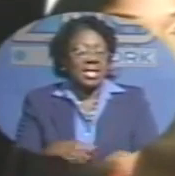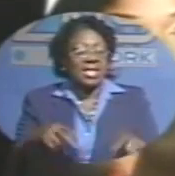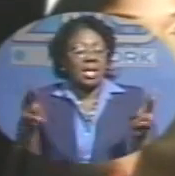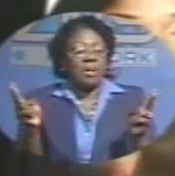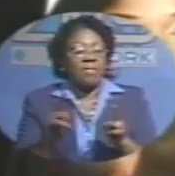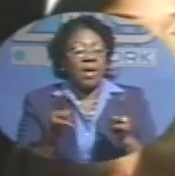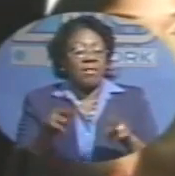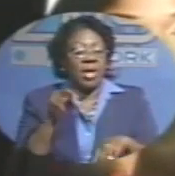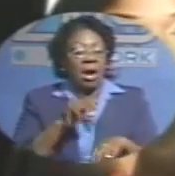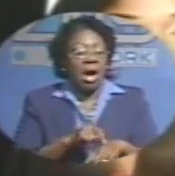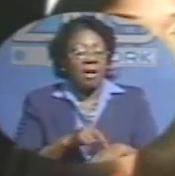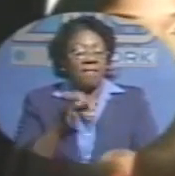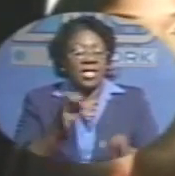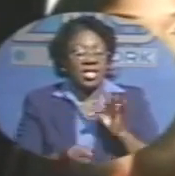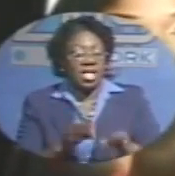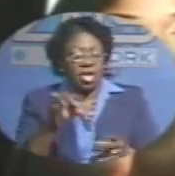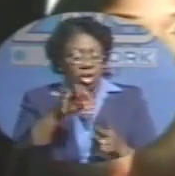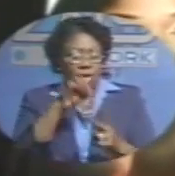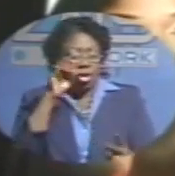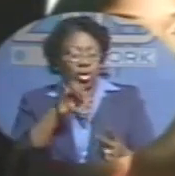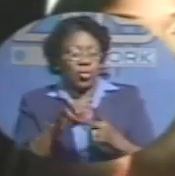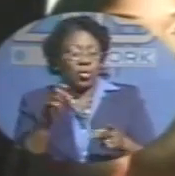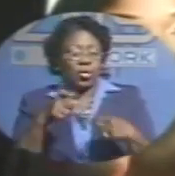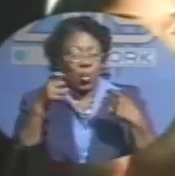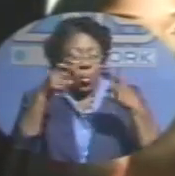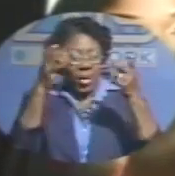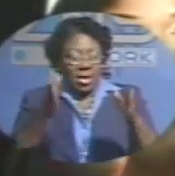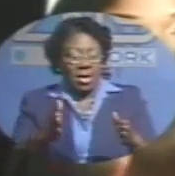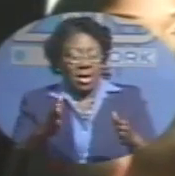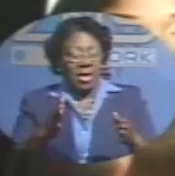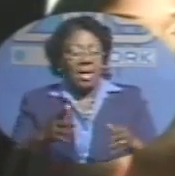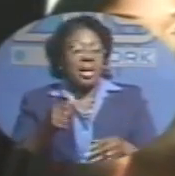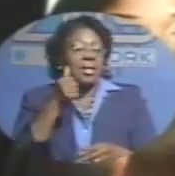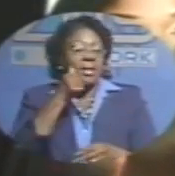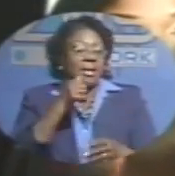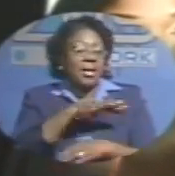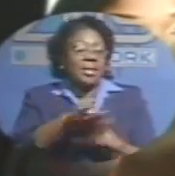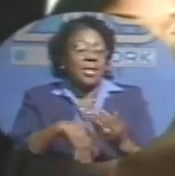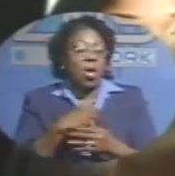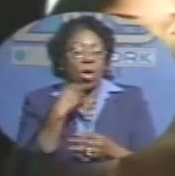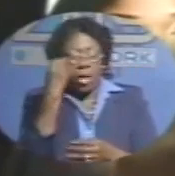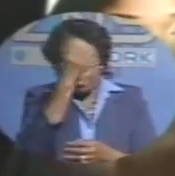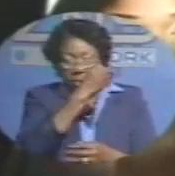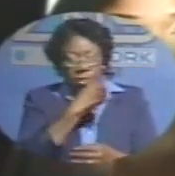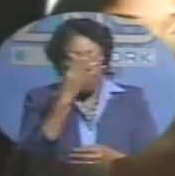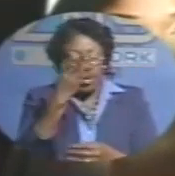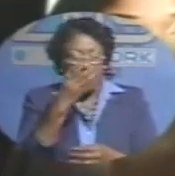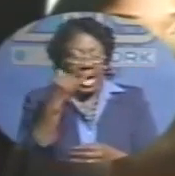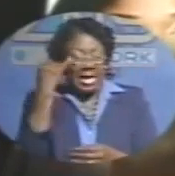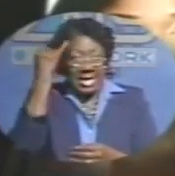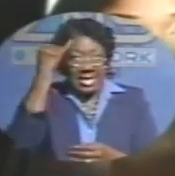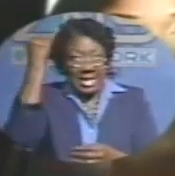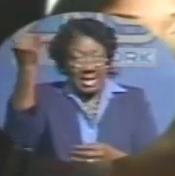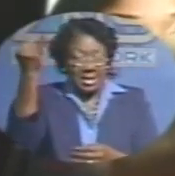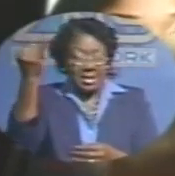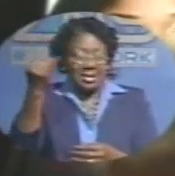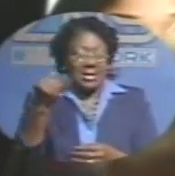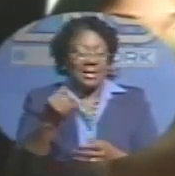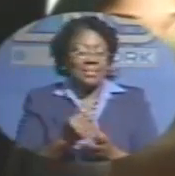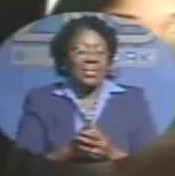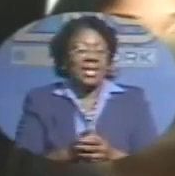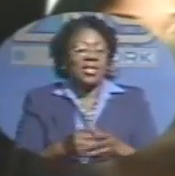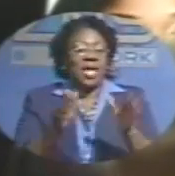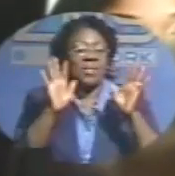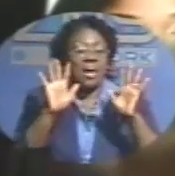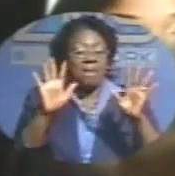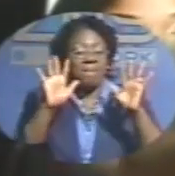for the judges to choose two winners out of this group because the girls are all beautiful, they're all intelligent, they're all aware. I mean, it's just going to be an